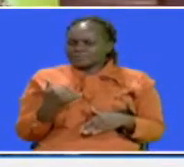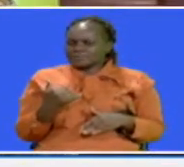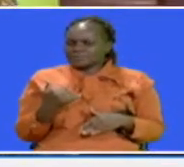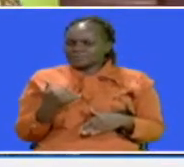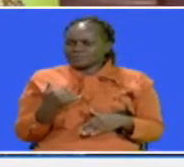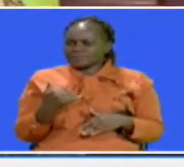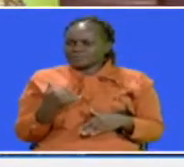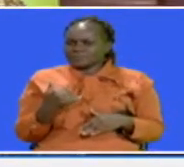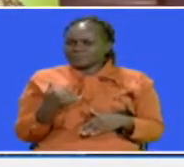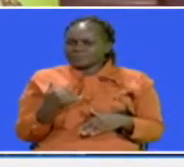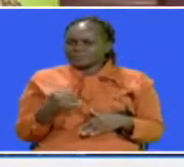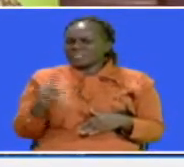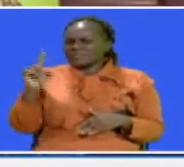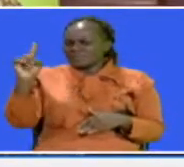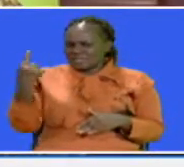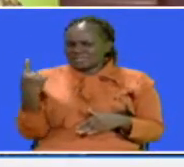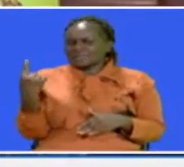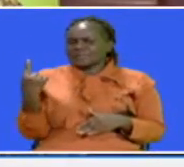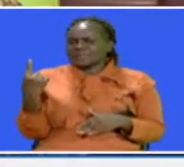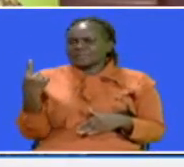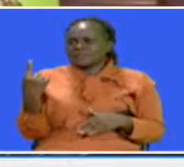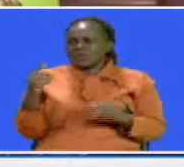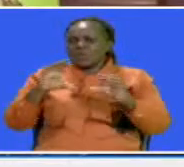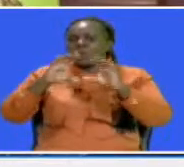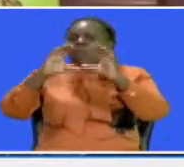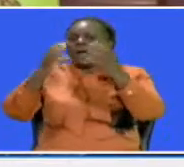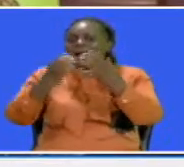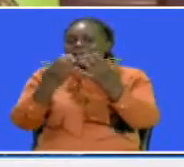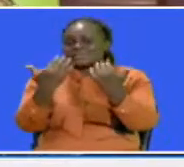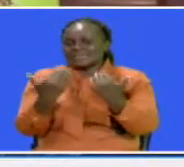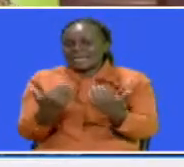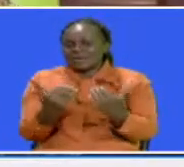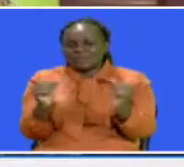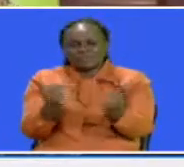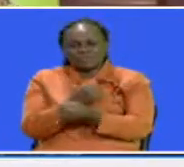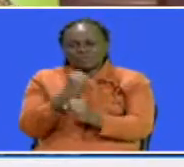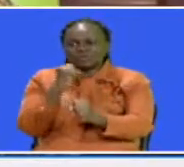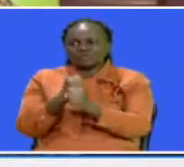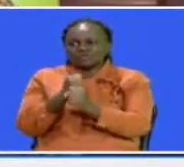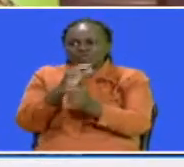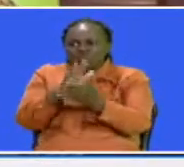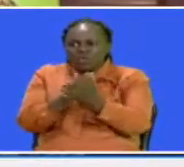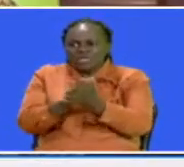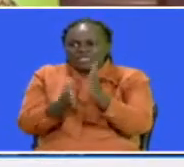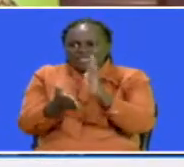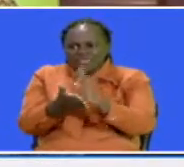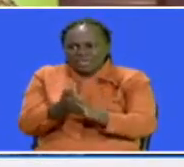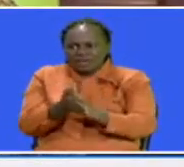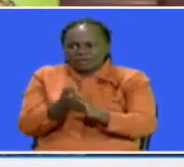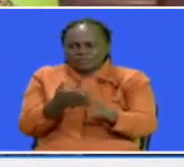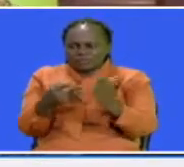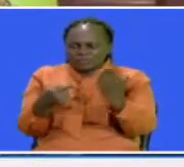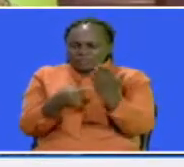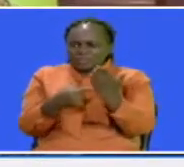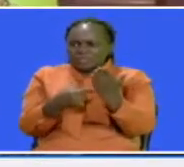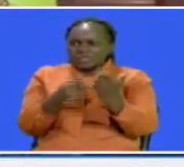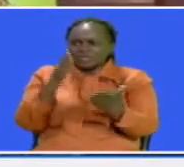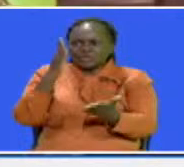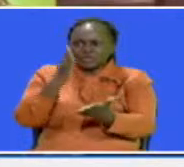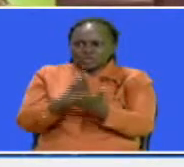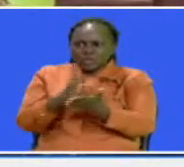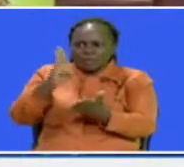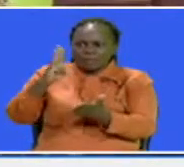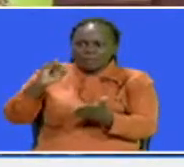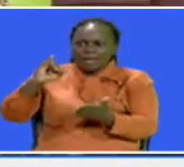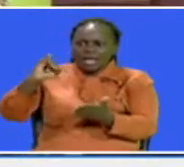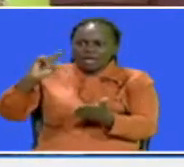biotechnology? First of all, the world cannot do without biotechnology. It is through